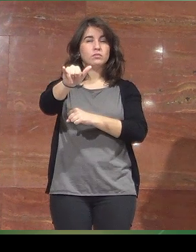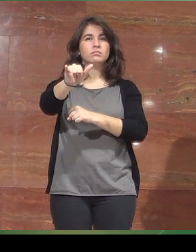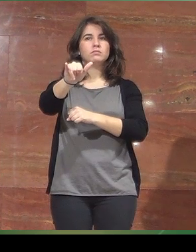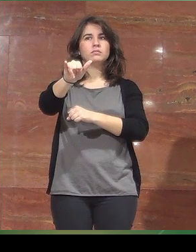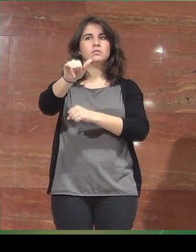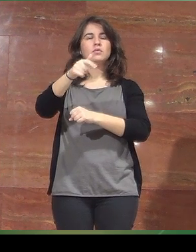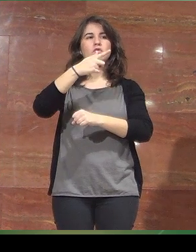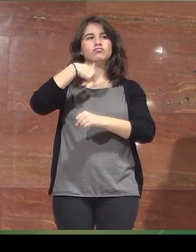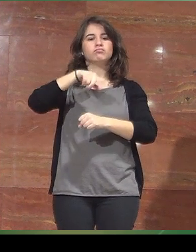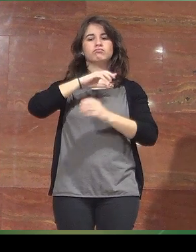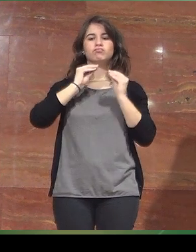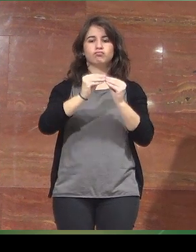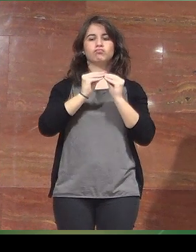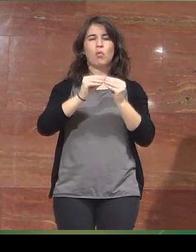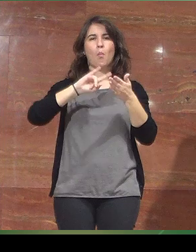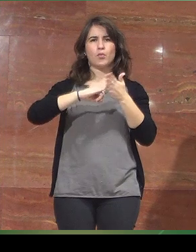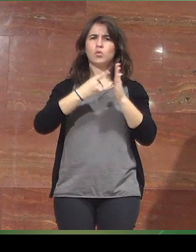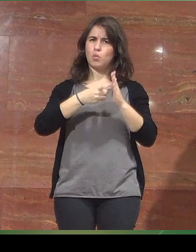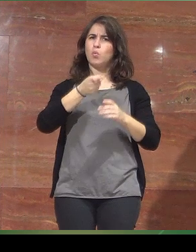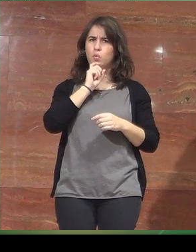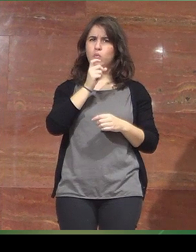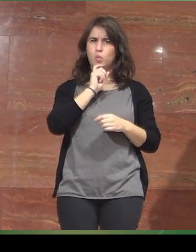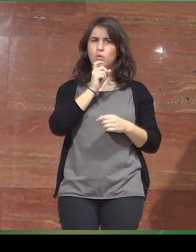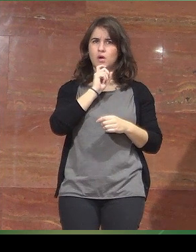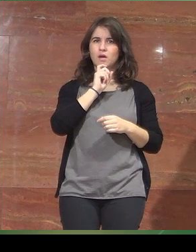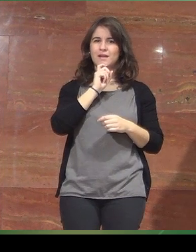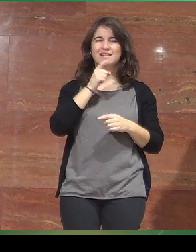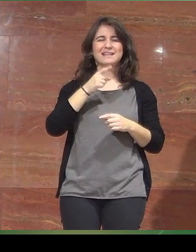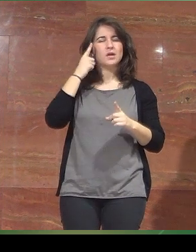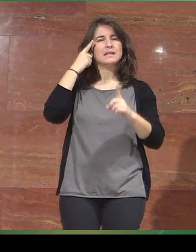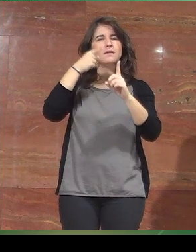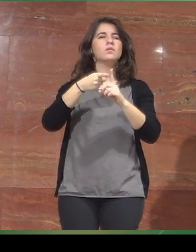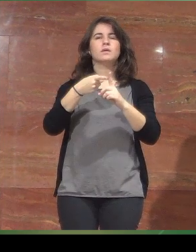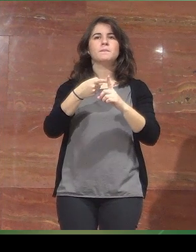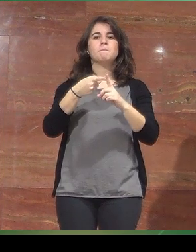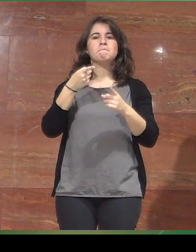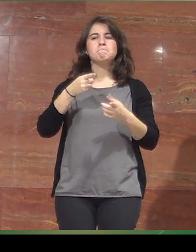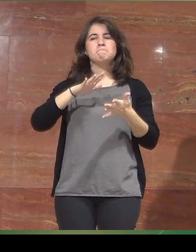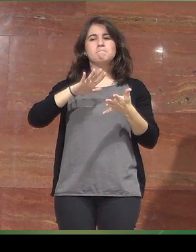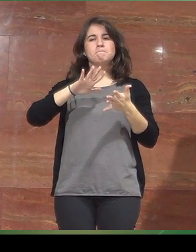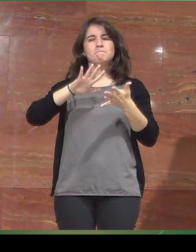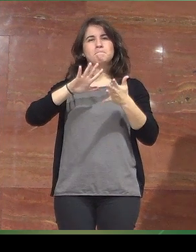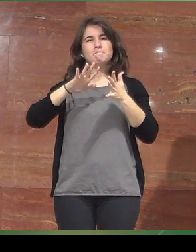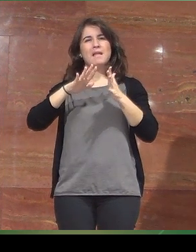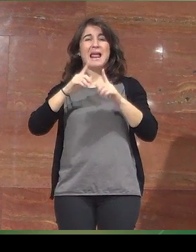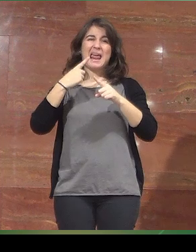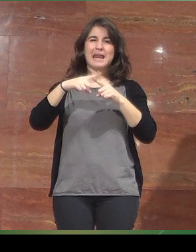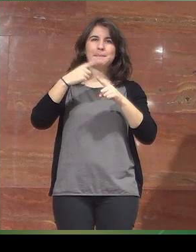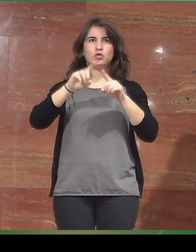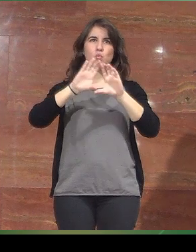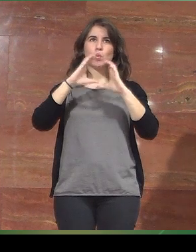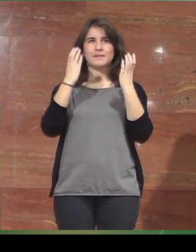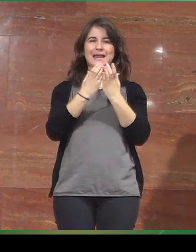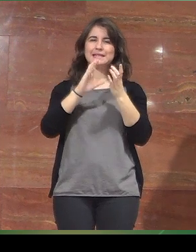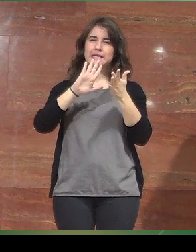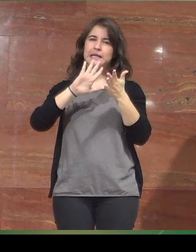transformation of the universal element. So nobody can say this is not the same, but is a